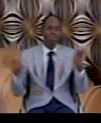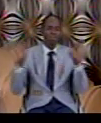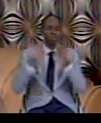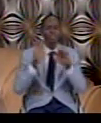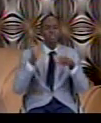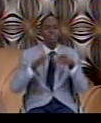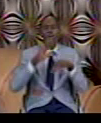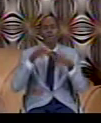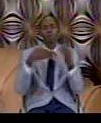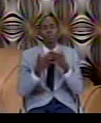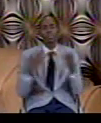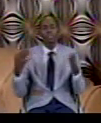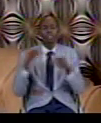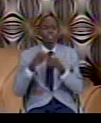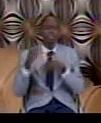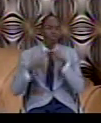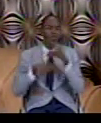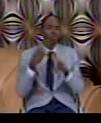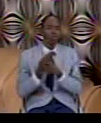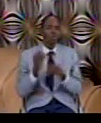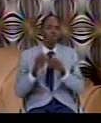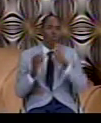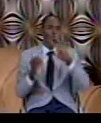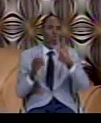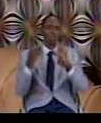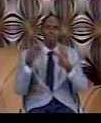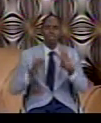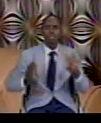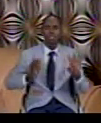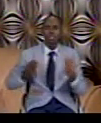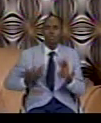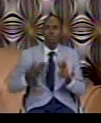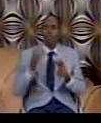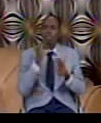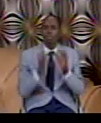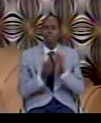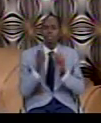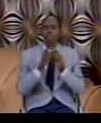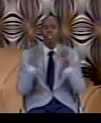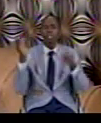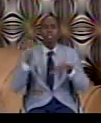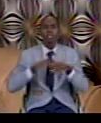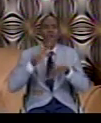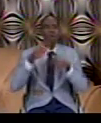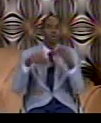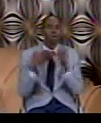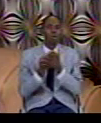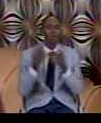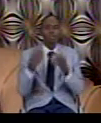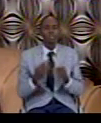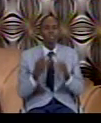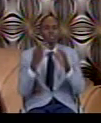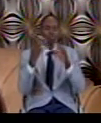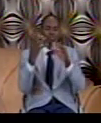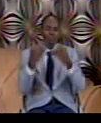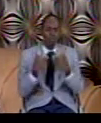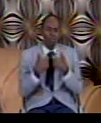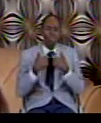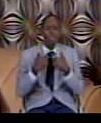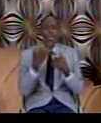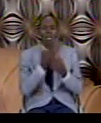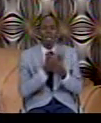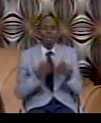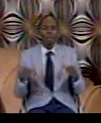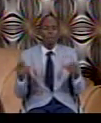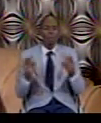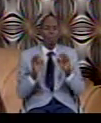world. Number four, the soul is greater than all the position and privileges you could have in the world. It looks